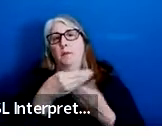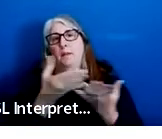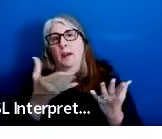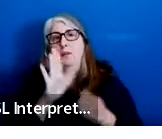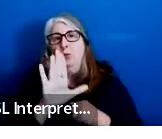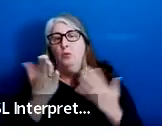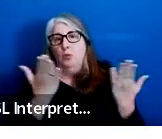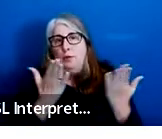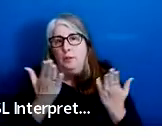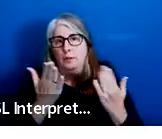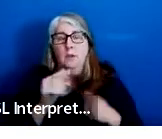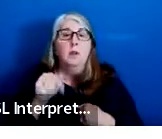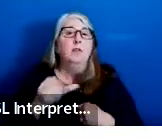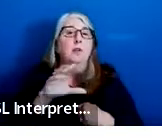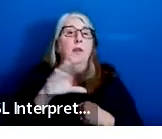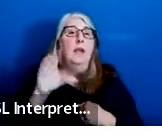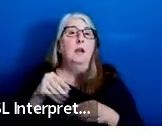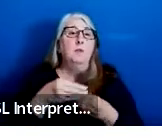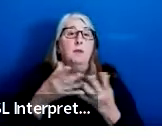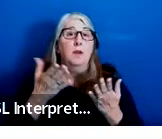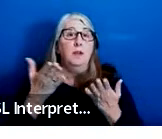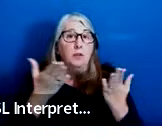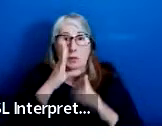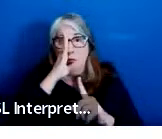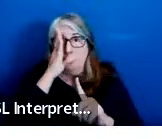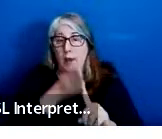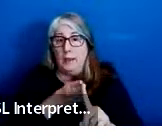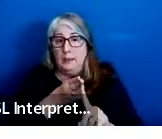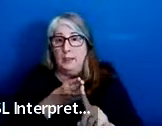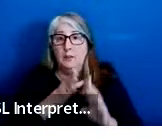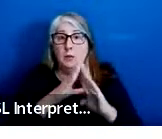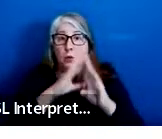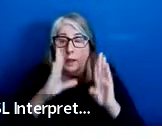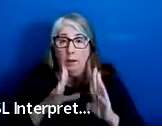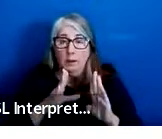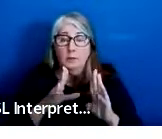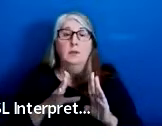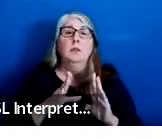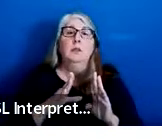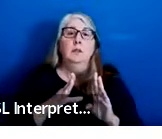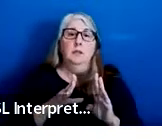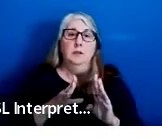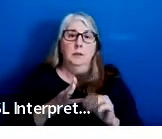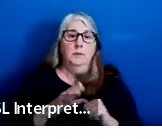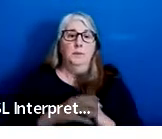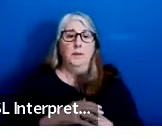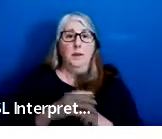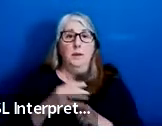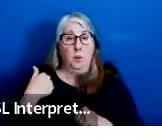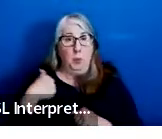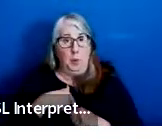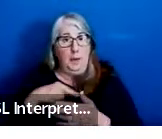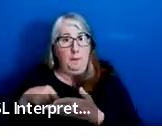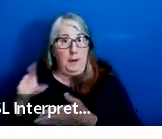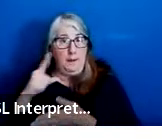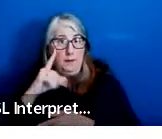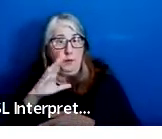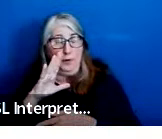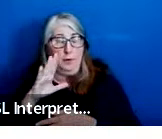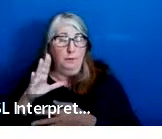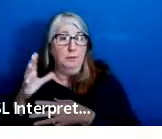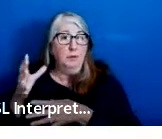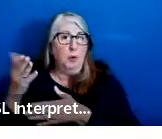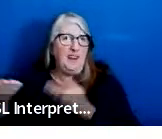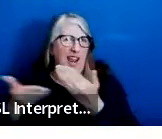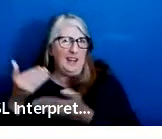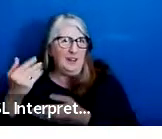the county is providing services directly to the folks who directly pay the county, and we hire somebody and we pick up your trash. For